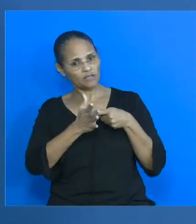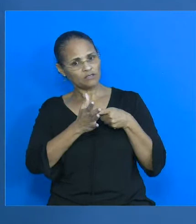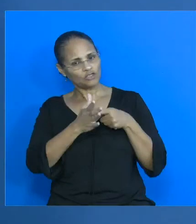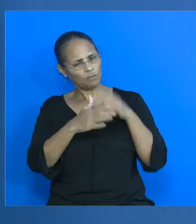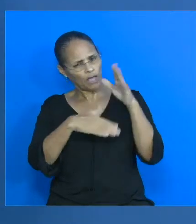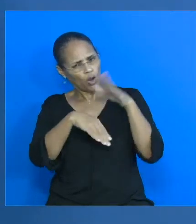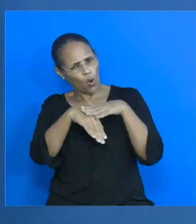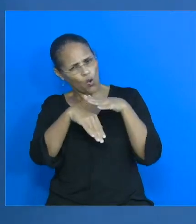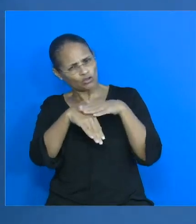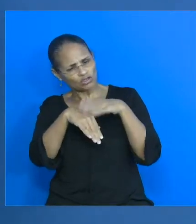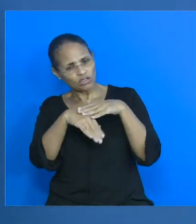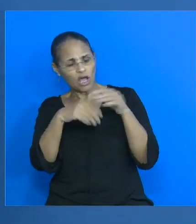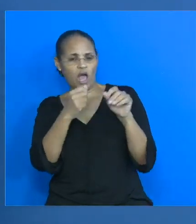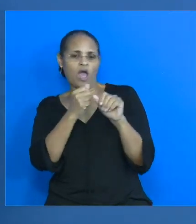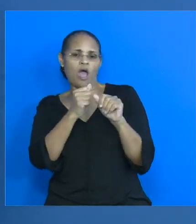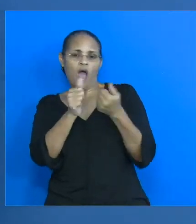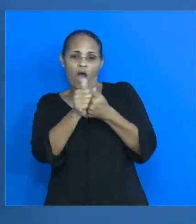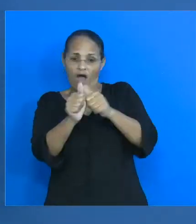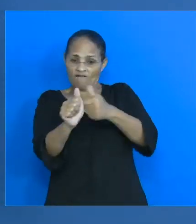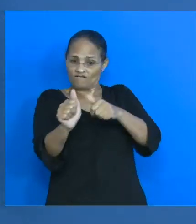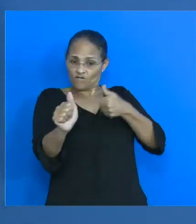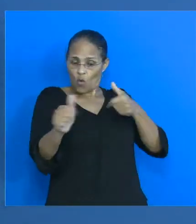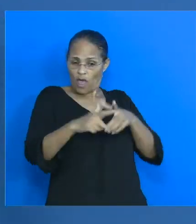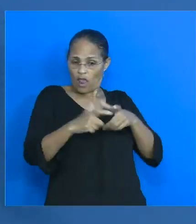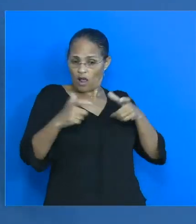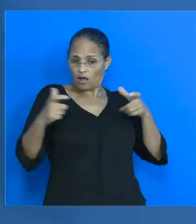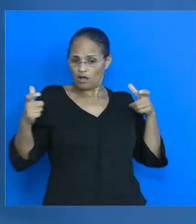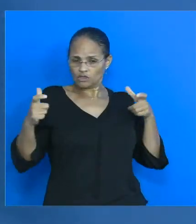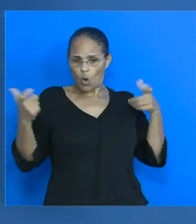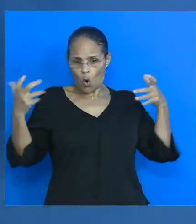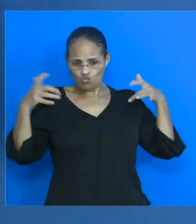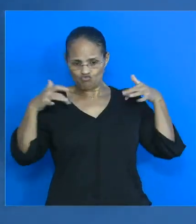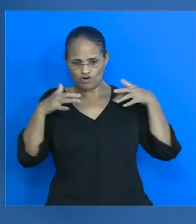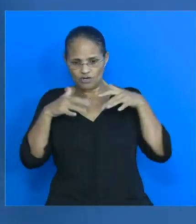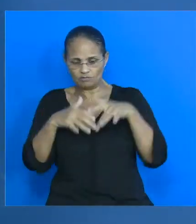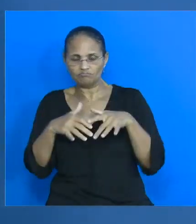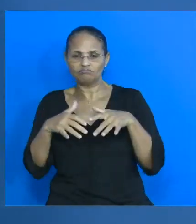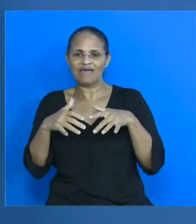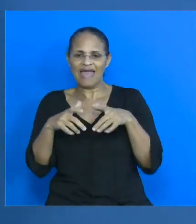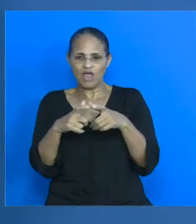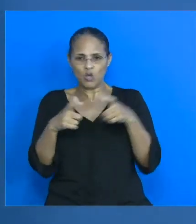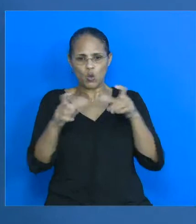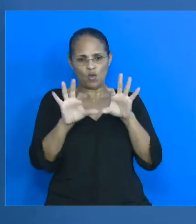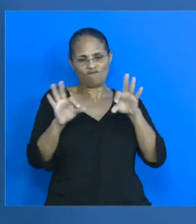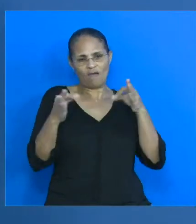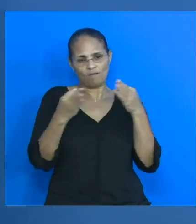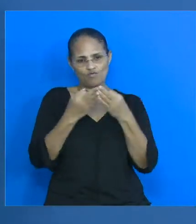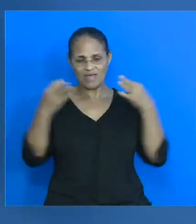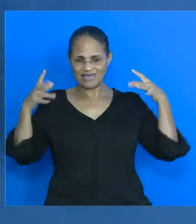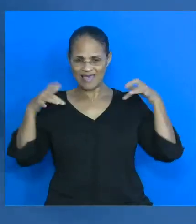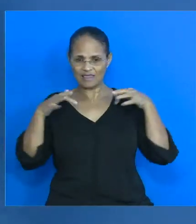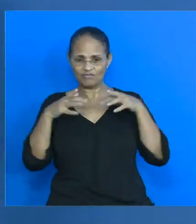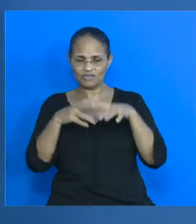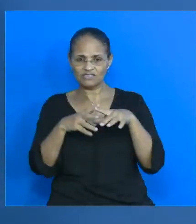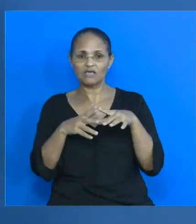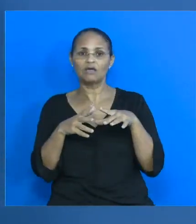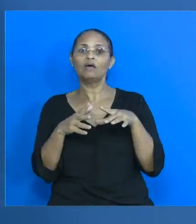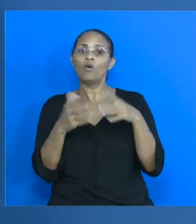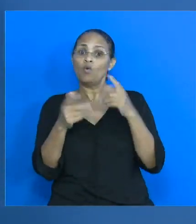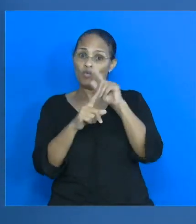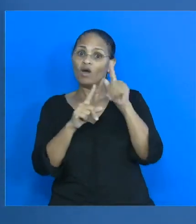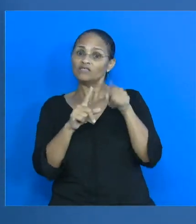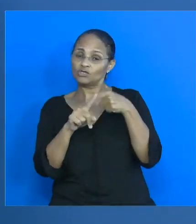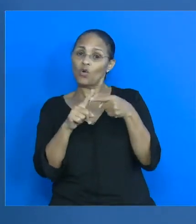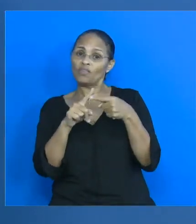caution. Avoid large spaces, avoid crowded places, avoid huge family gatherings until they get their test